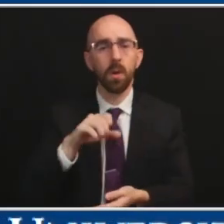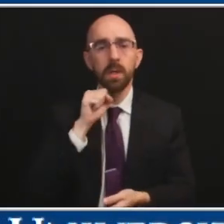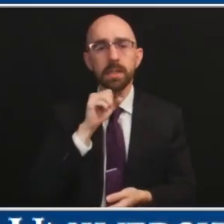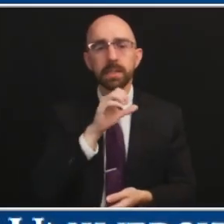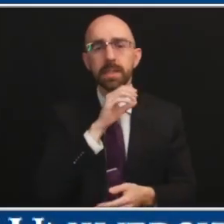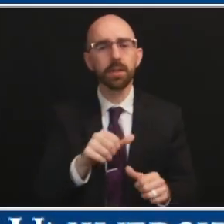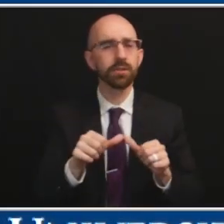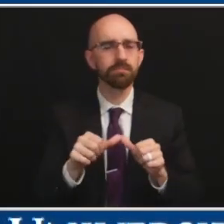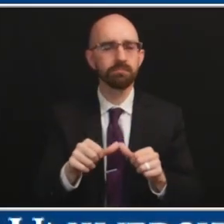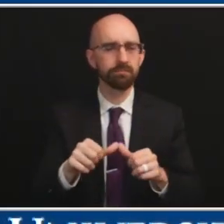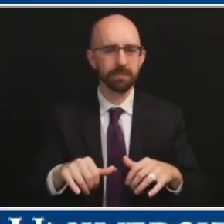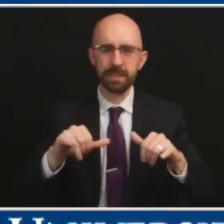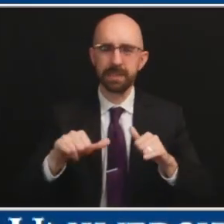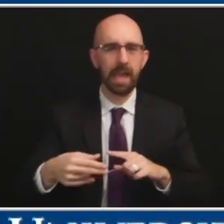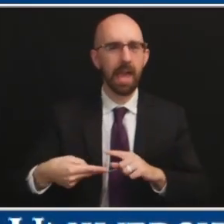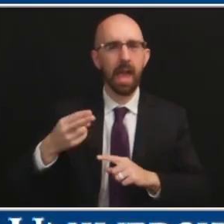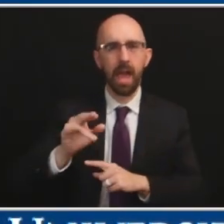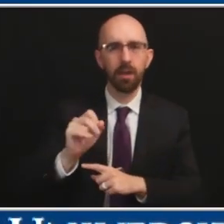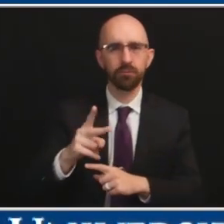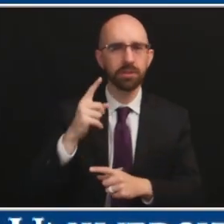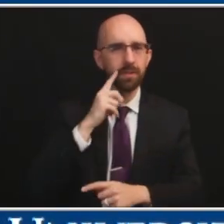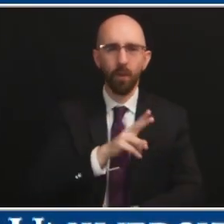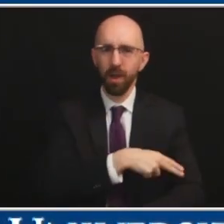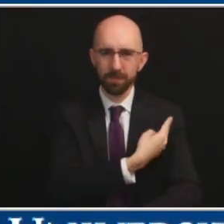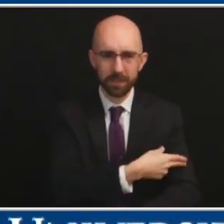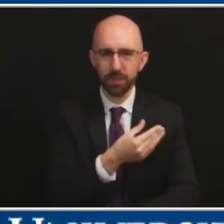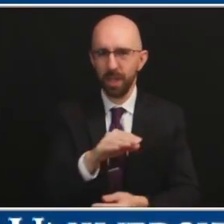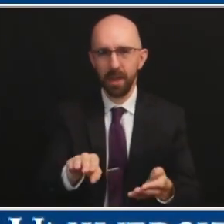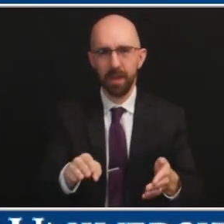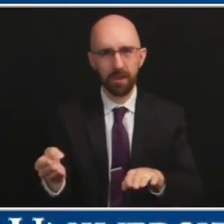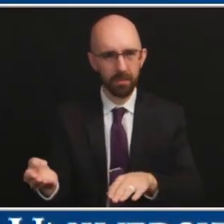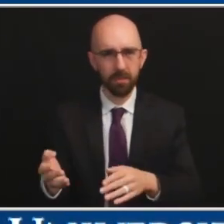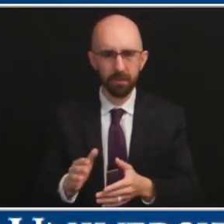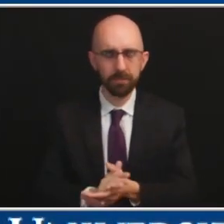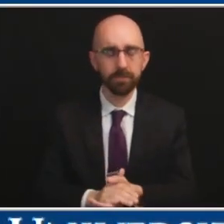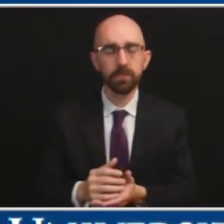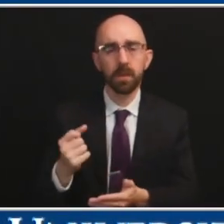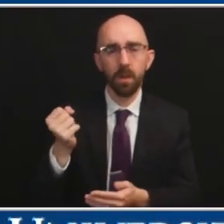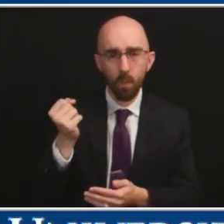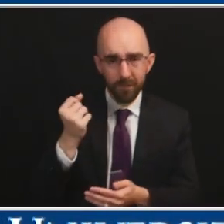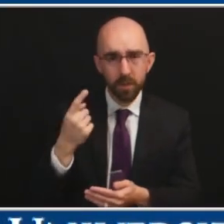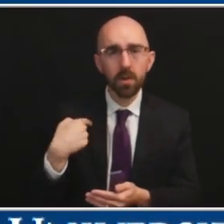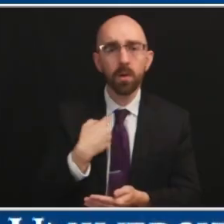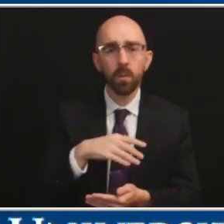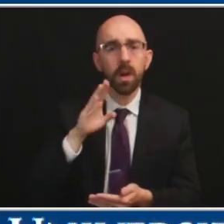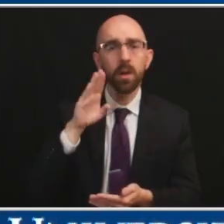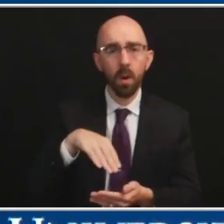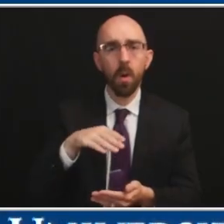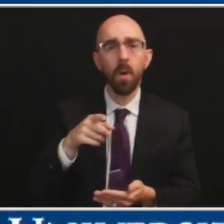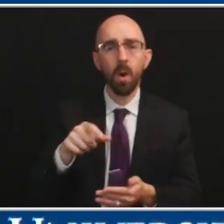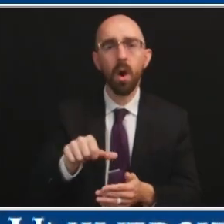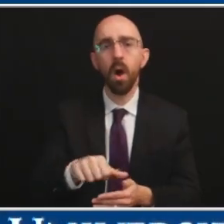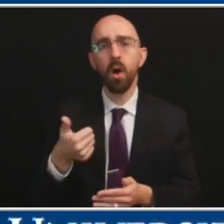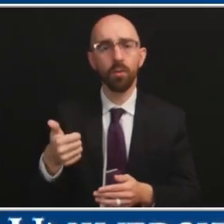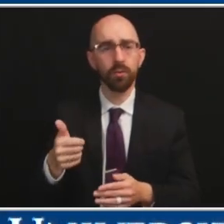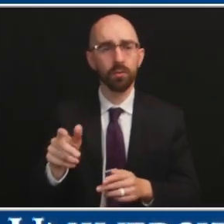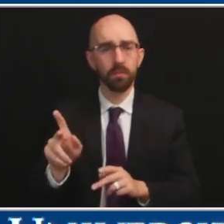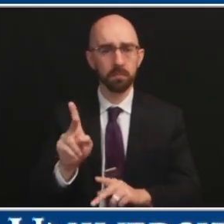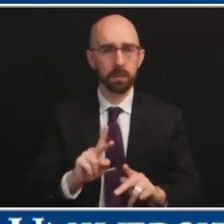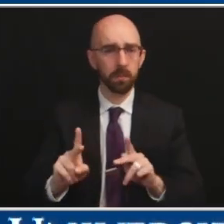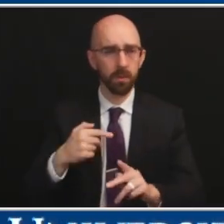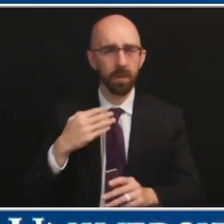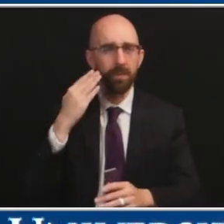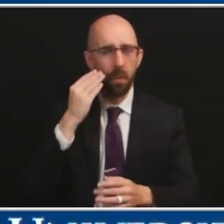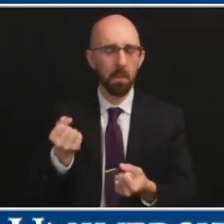the highest risk for hospitalization and death. However, we know that there are other people, or we've known a lot of people